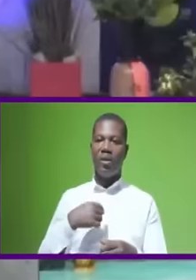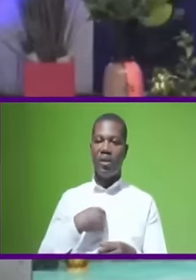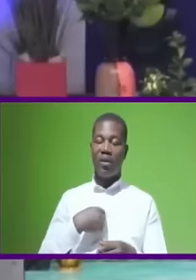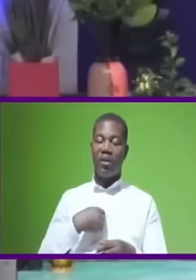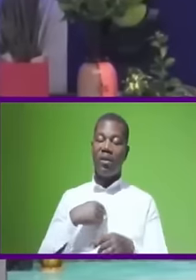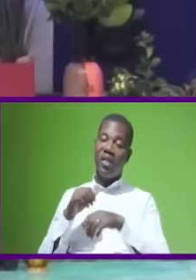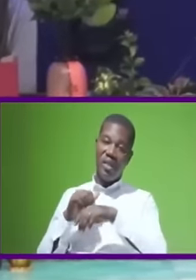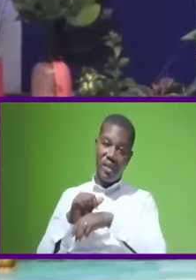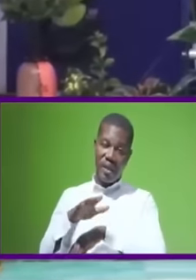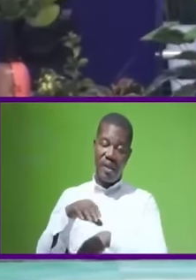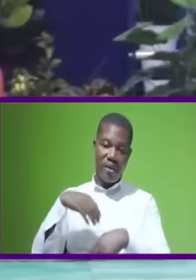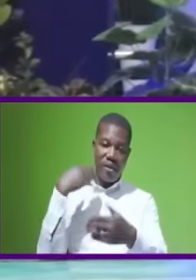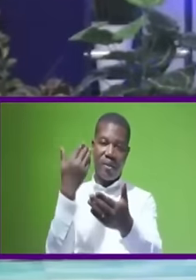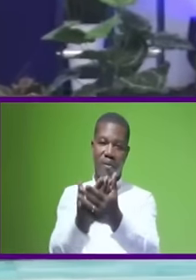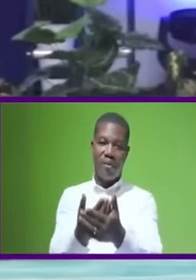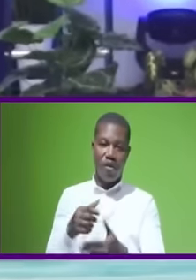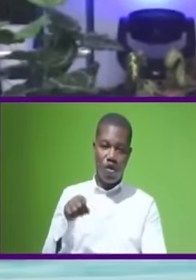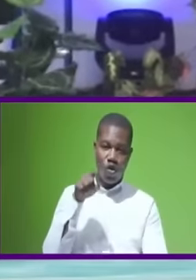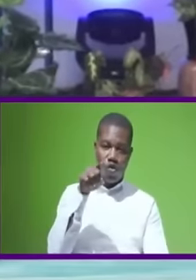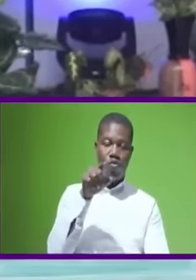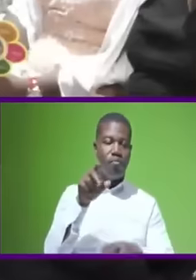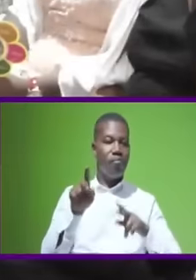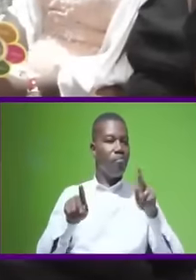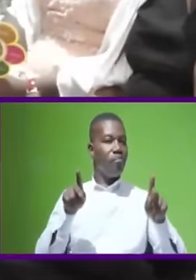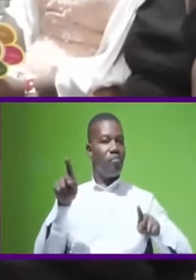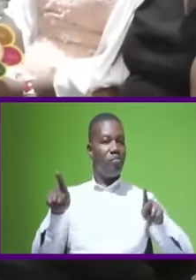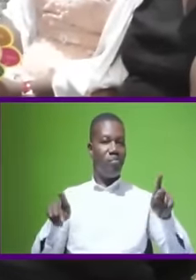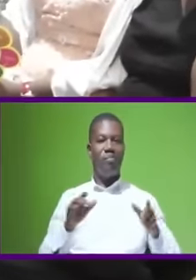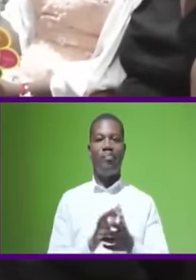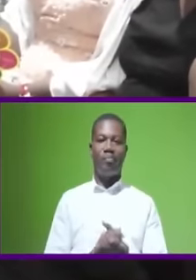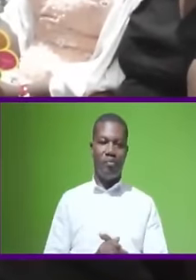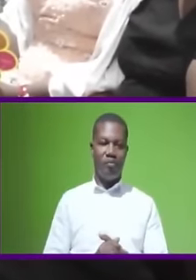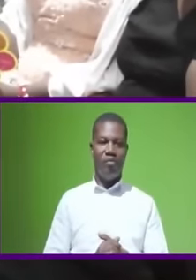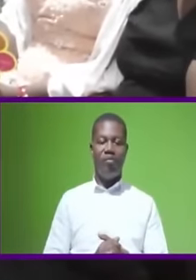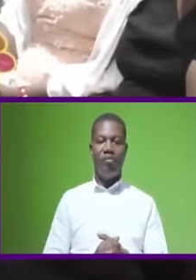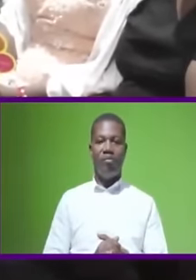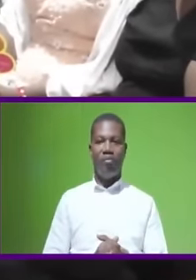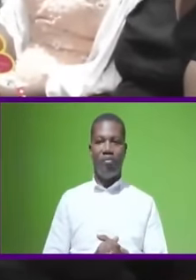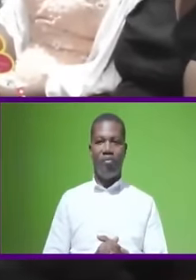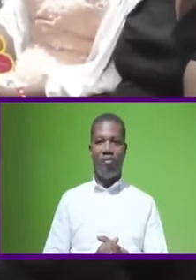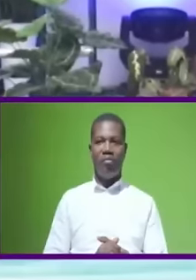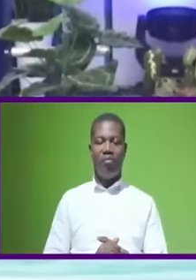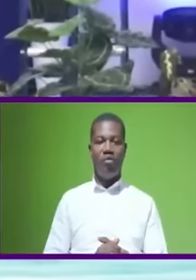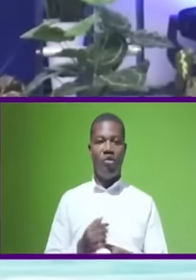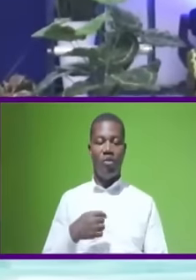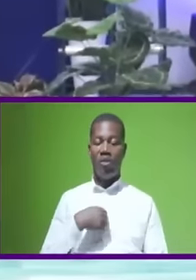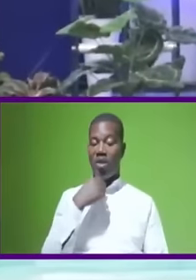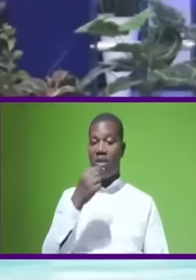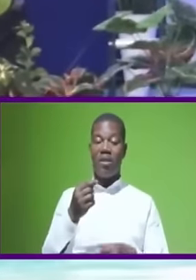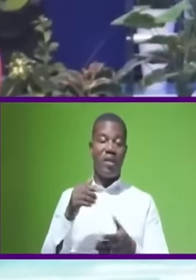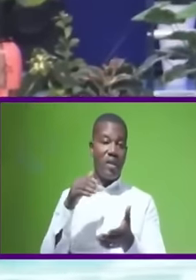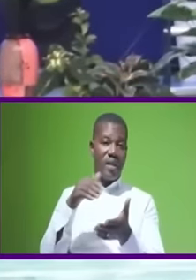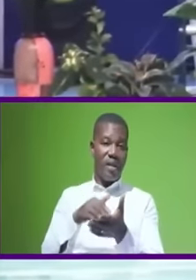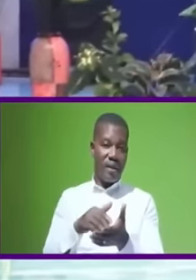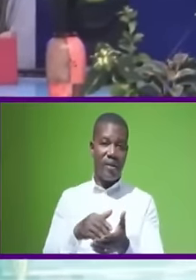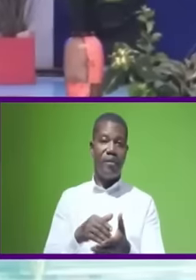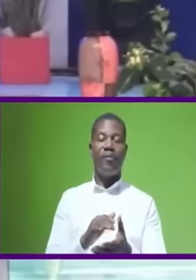se memra monchen. That I have been sent to come unto you. Na maka suma chremo